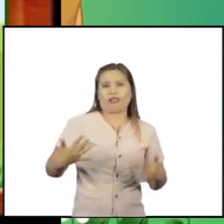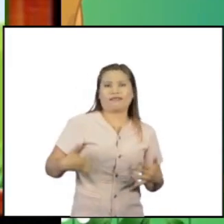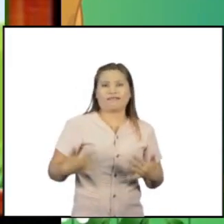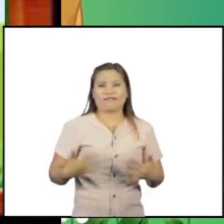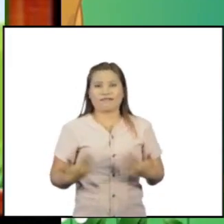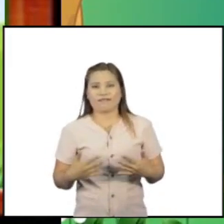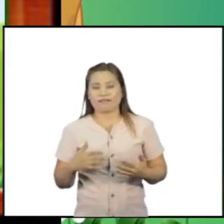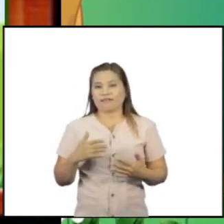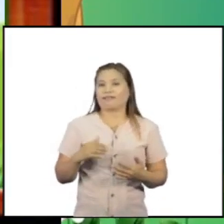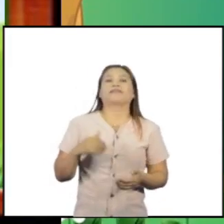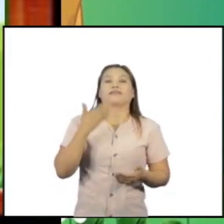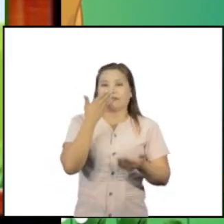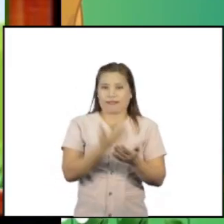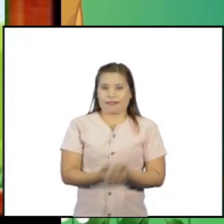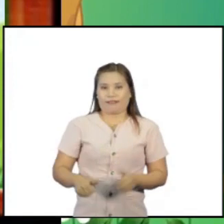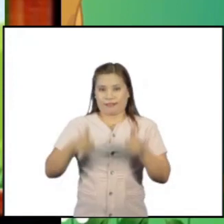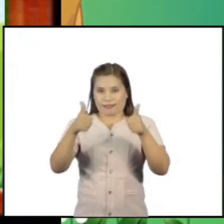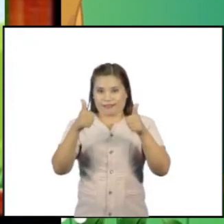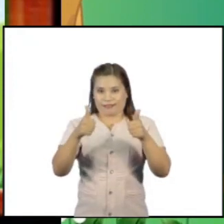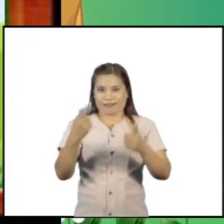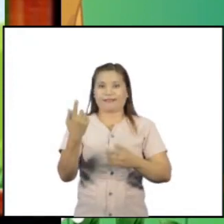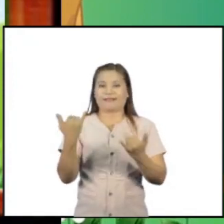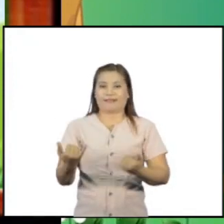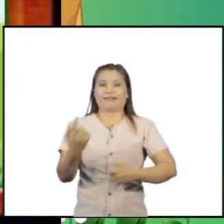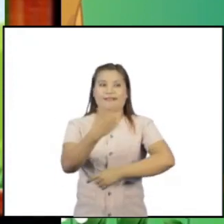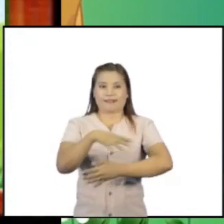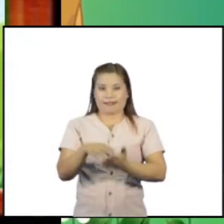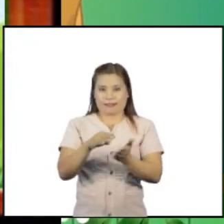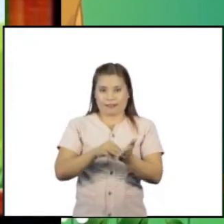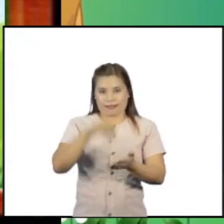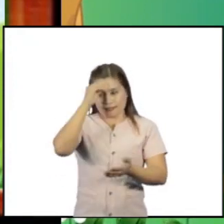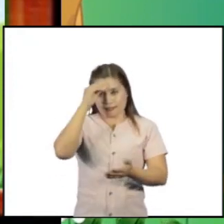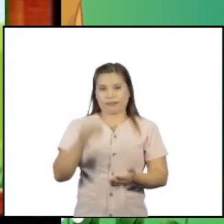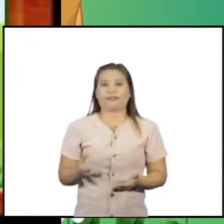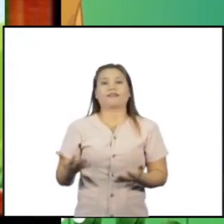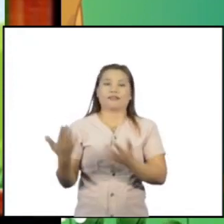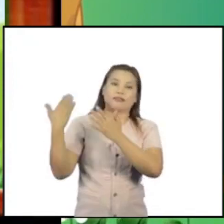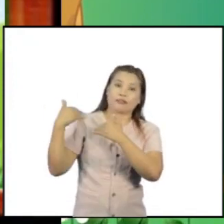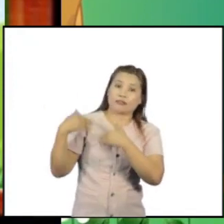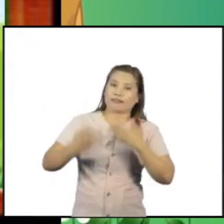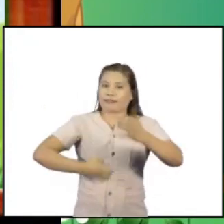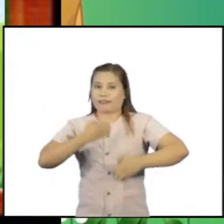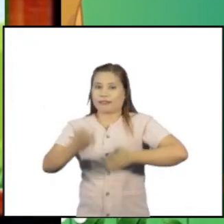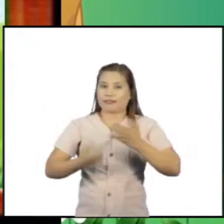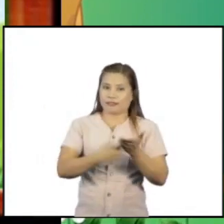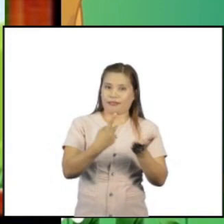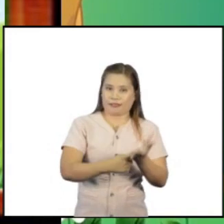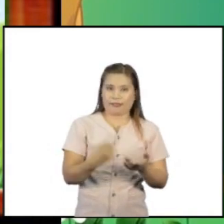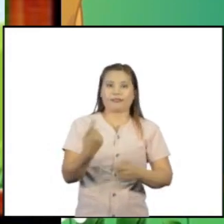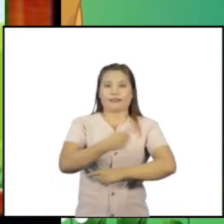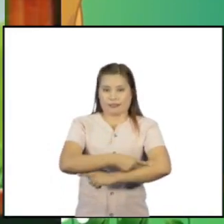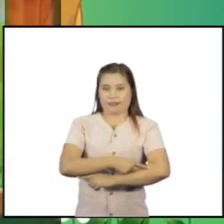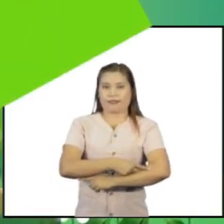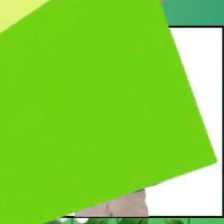Wow! Job well done for today's lesson. We hope you enjoyed our discussion for